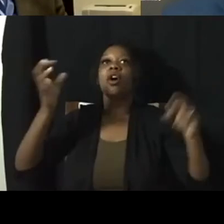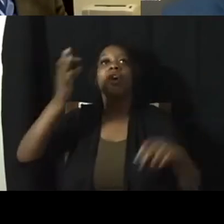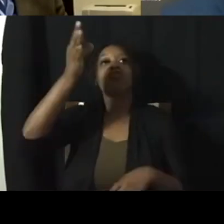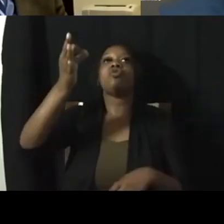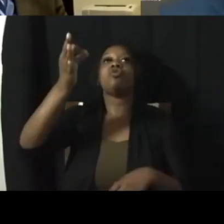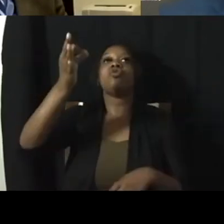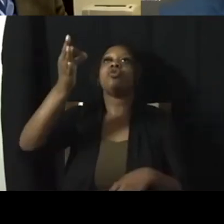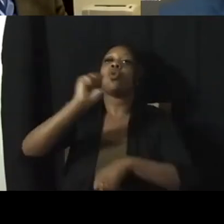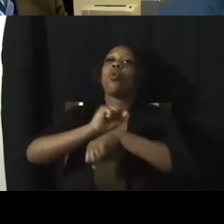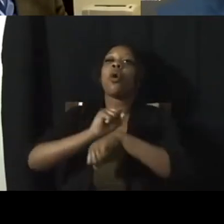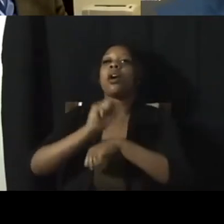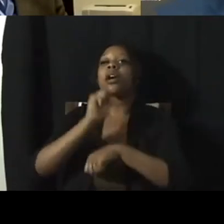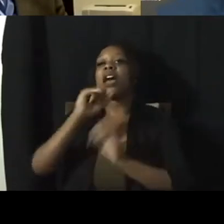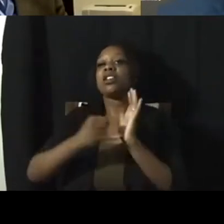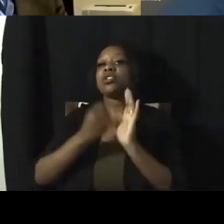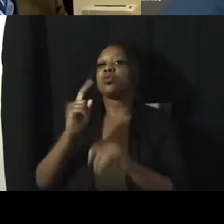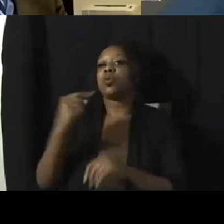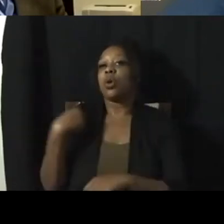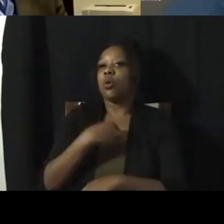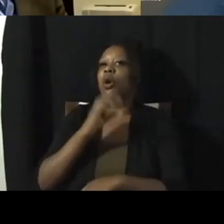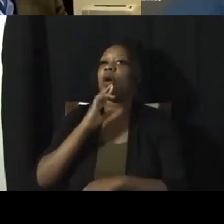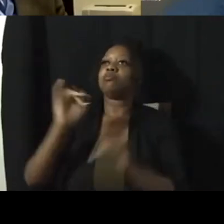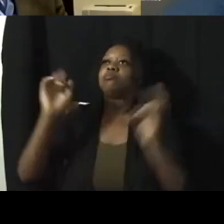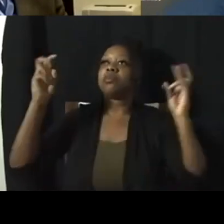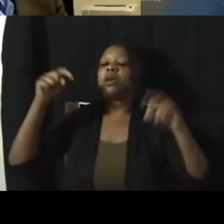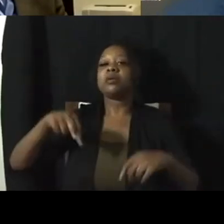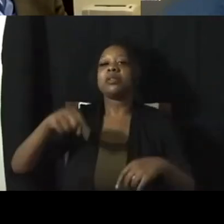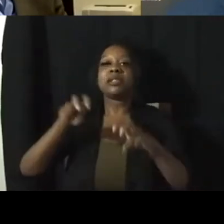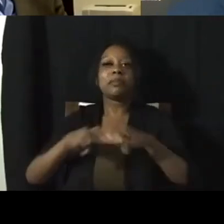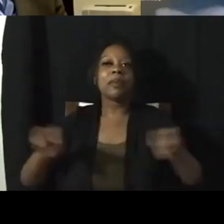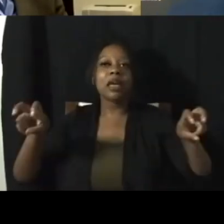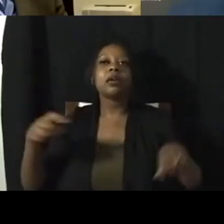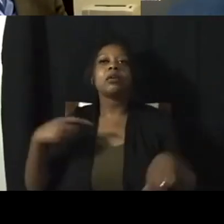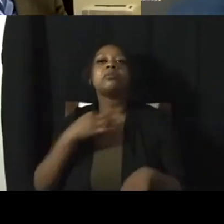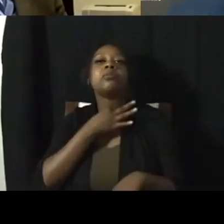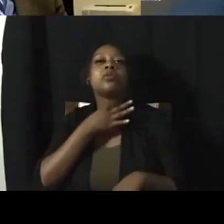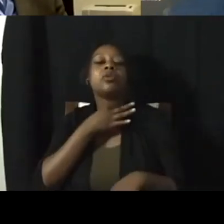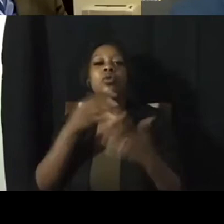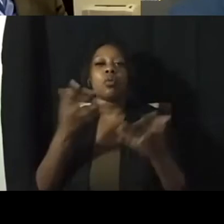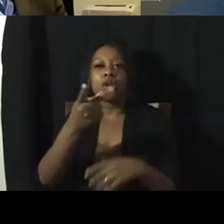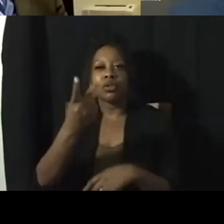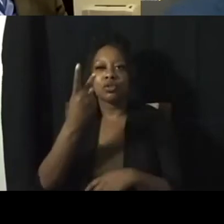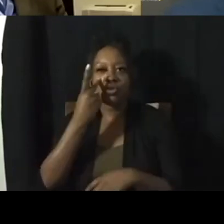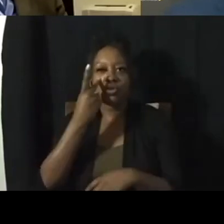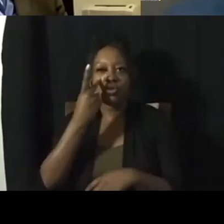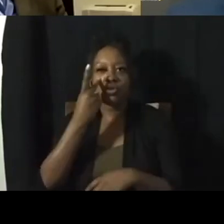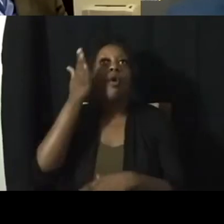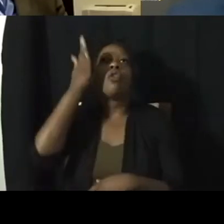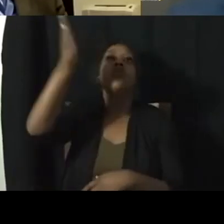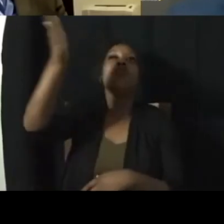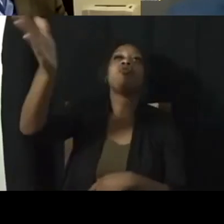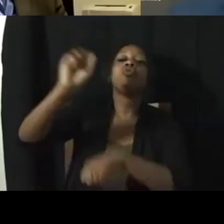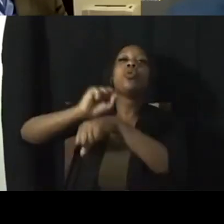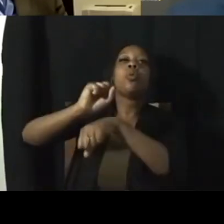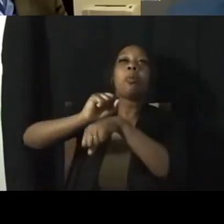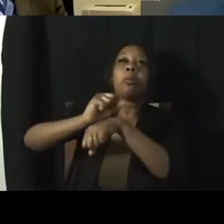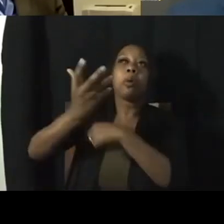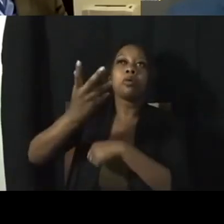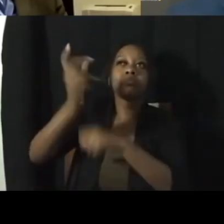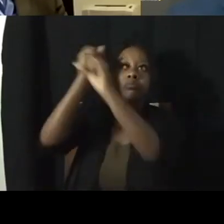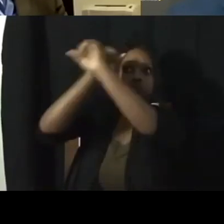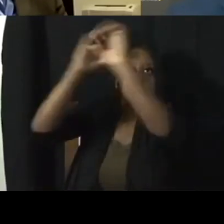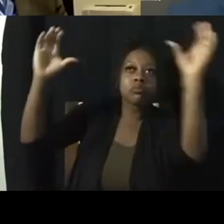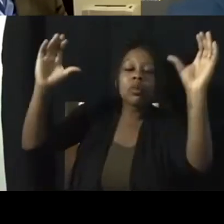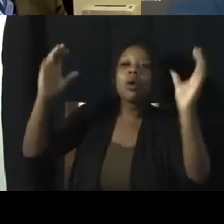are. And I'm really curious, what do you see as being kind of, as we look to what does the future of work look like, and what do you think are the kinds of metrics